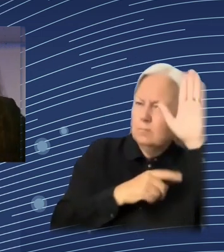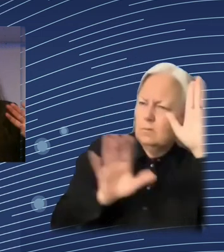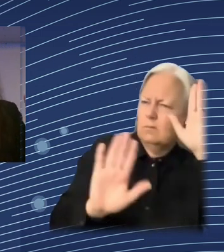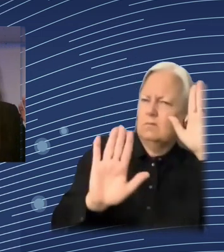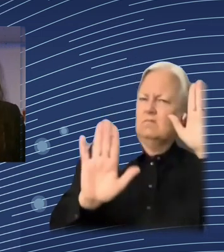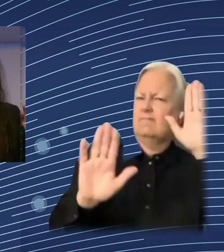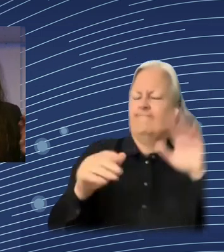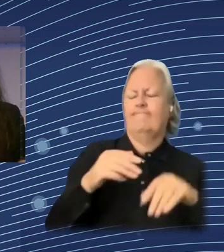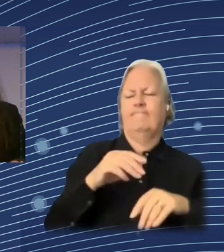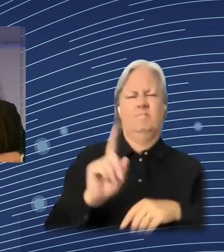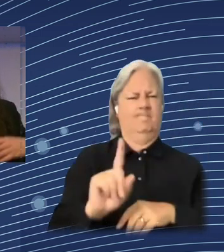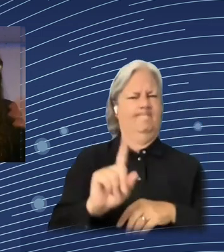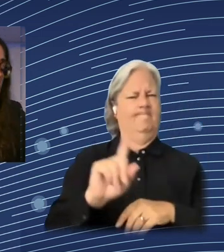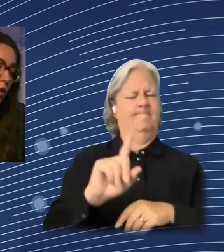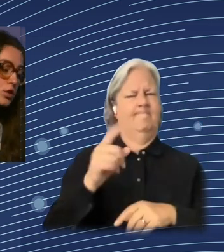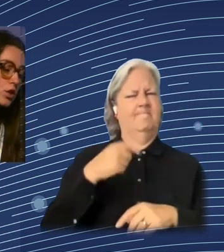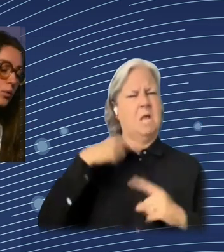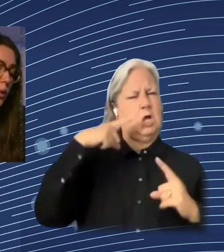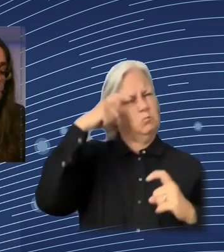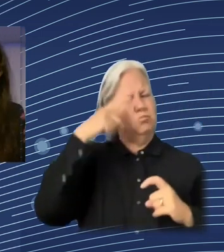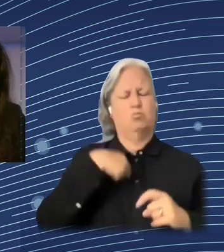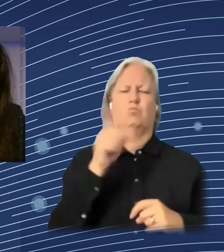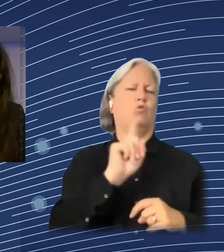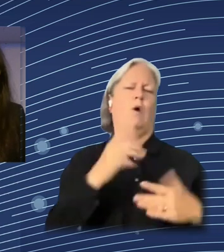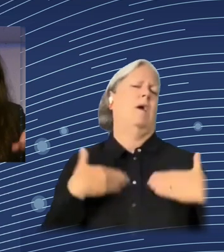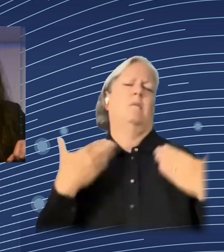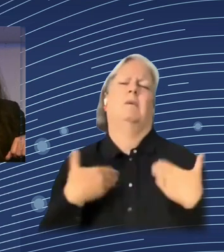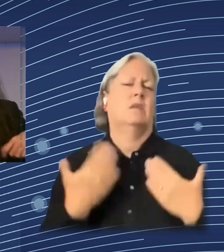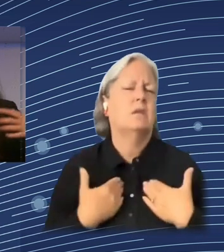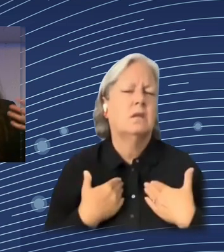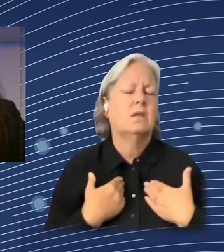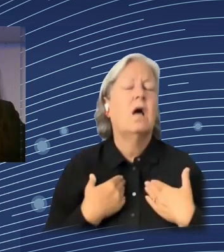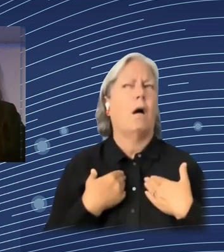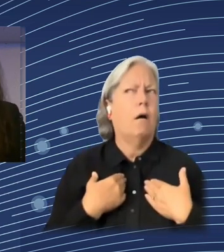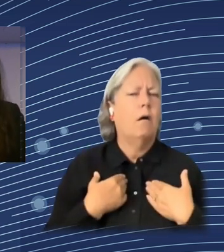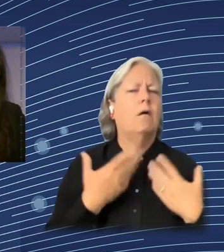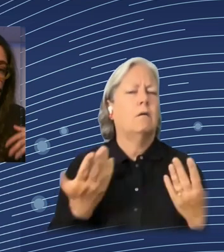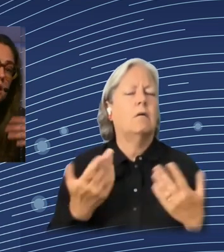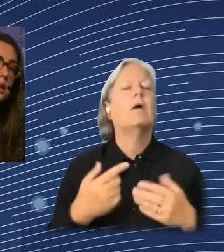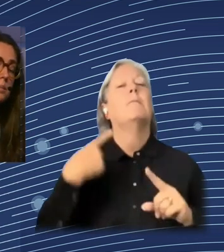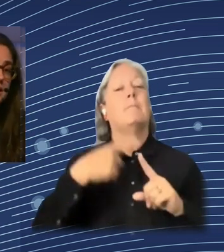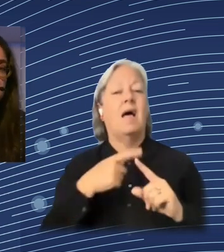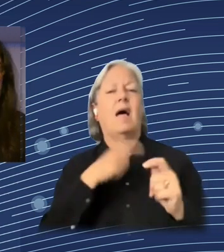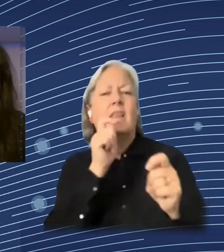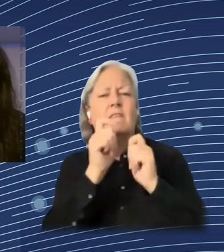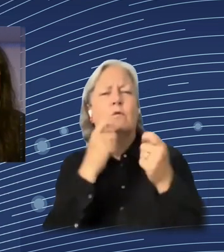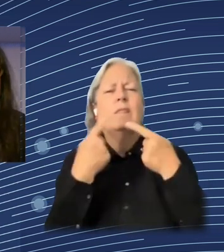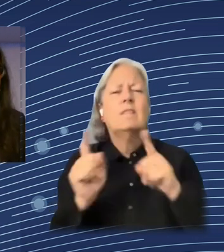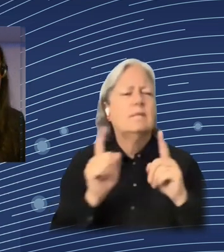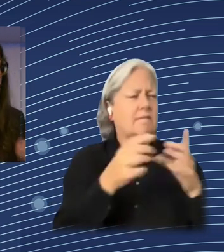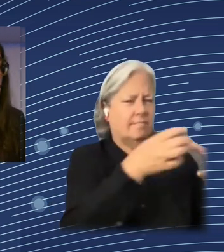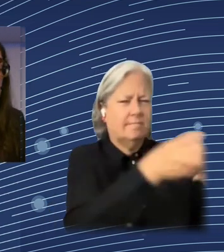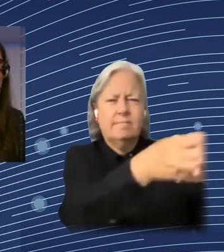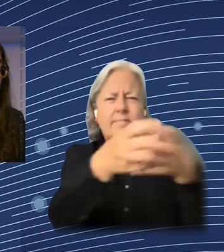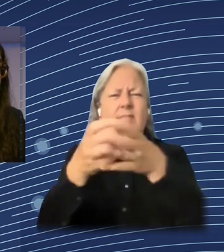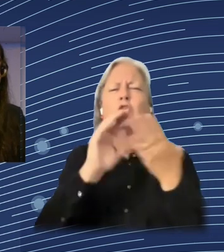think, I'm not agree with that. And also we interview different communities that are being impacted by the algorithm in